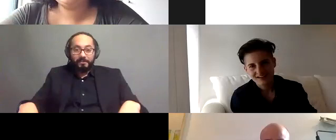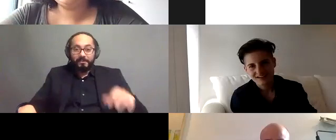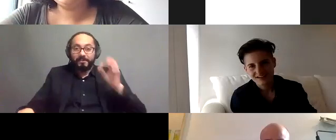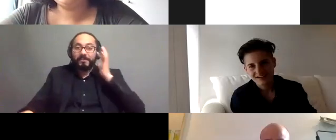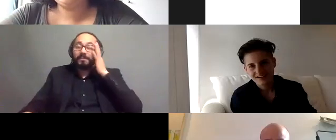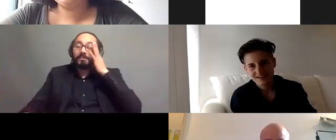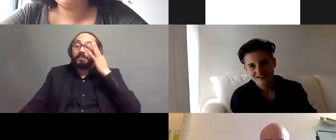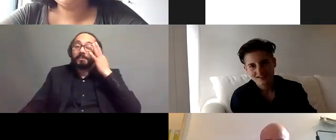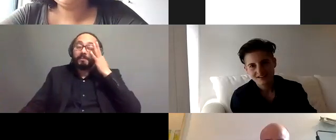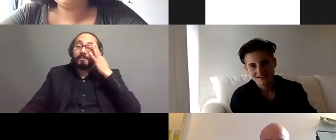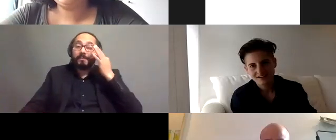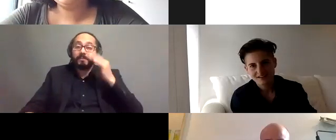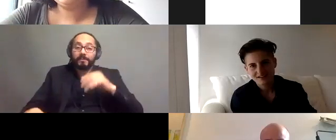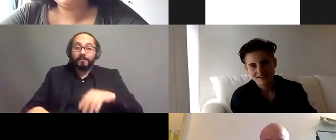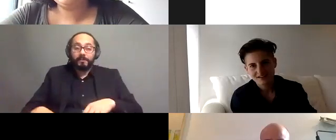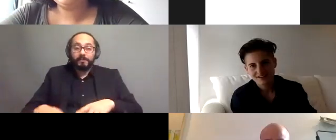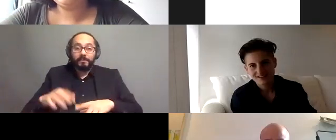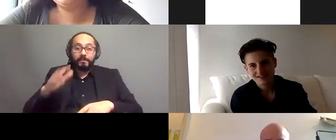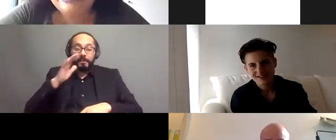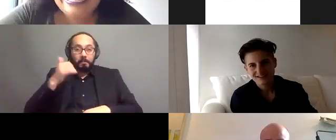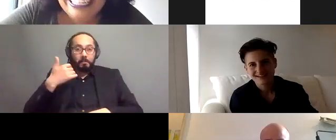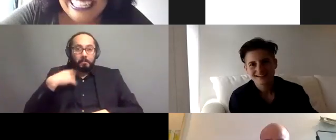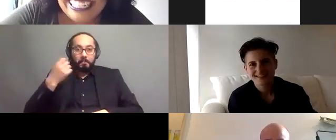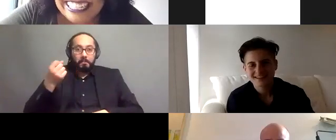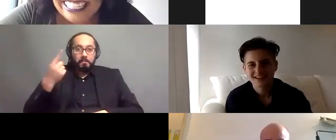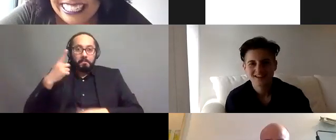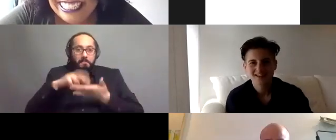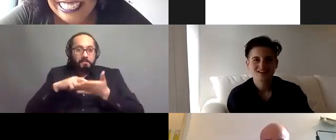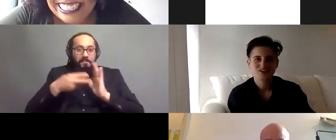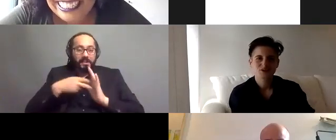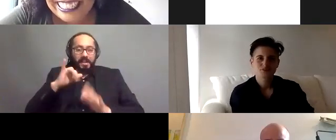Okay. I'm just trying to find the definition of cynics.